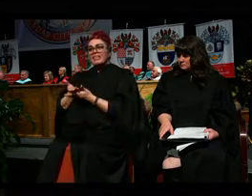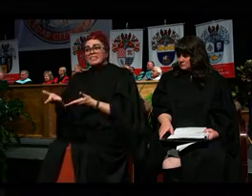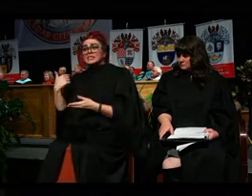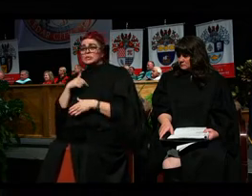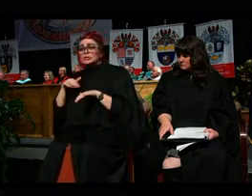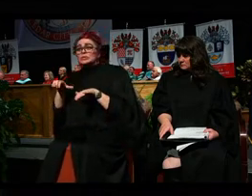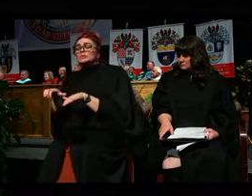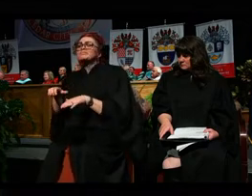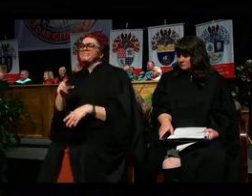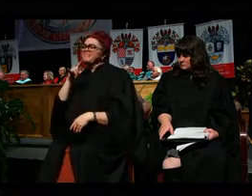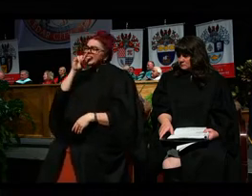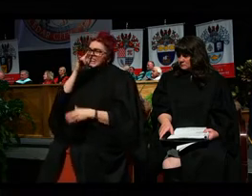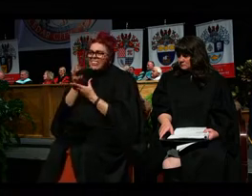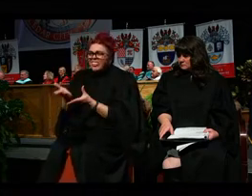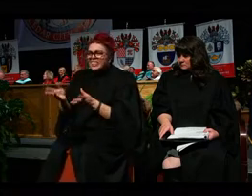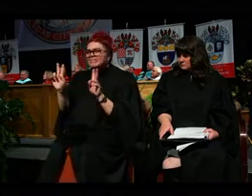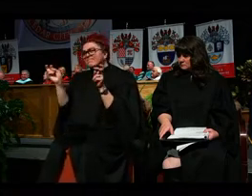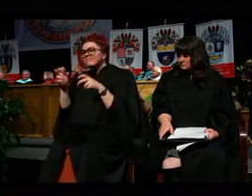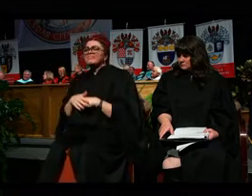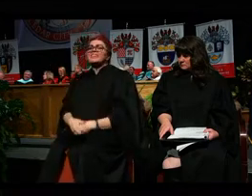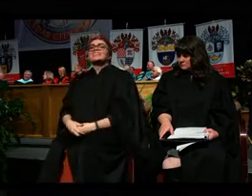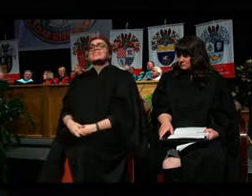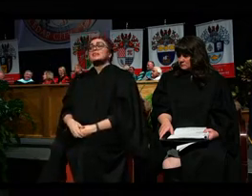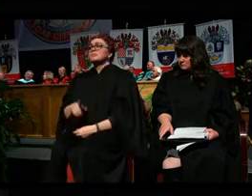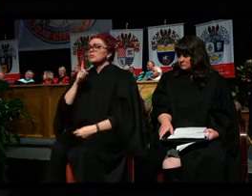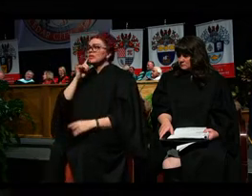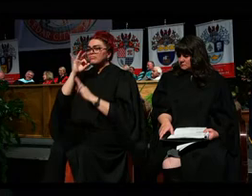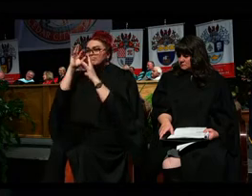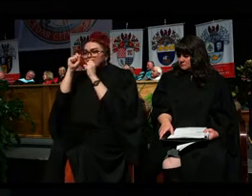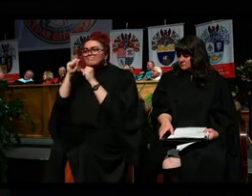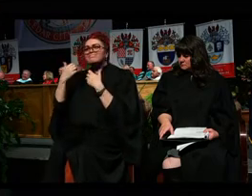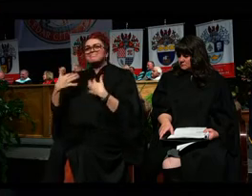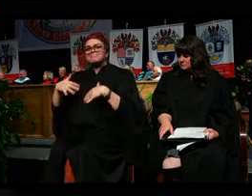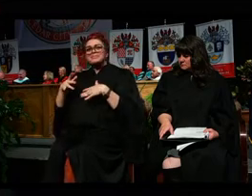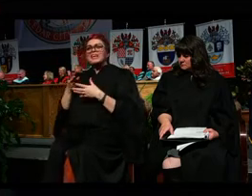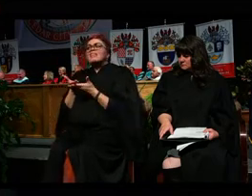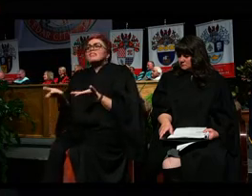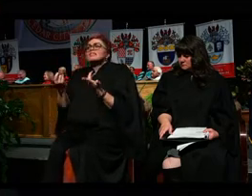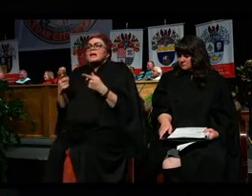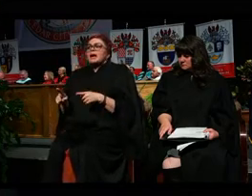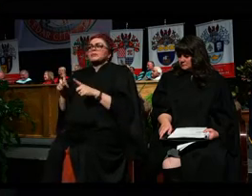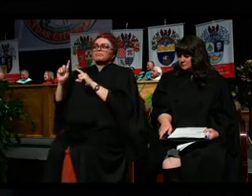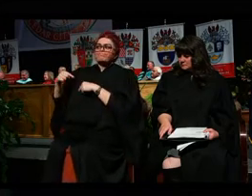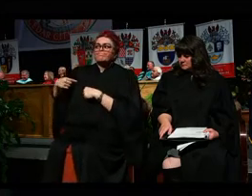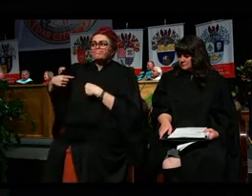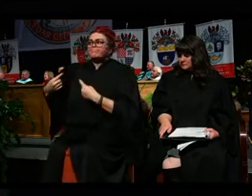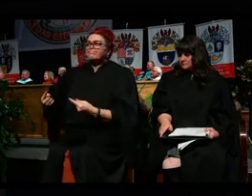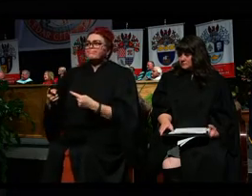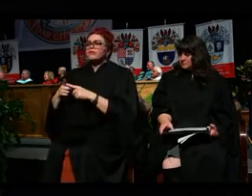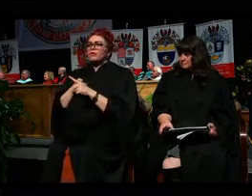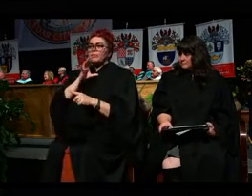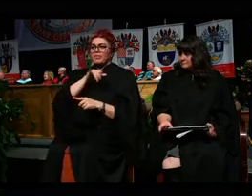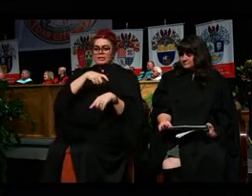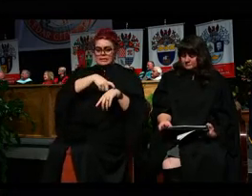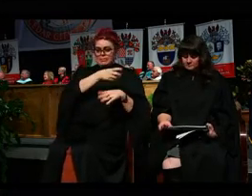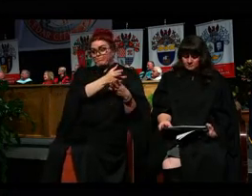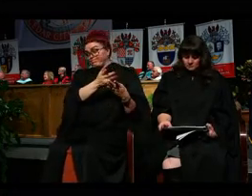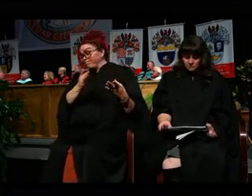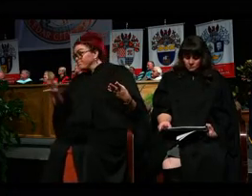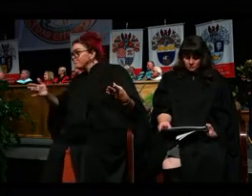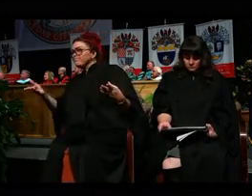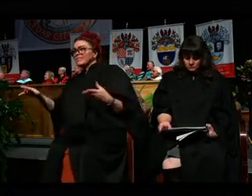things, and what is amazing, that's all that's happened to us through the years. You think about all